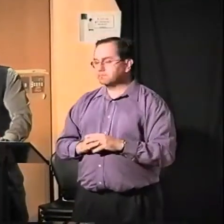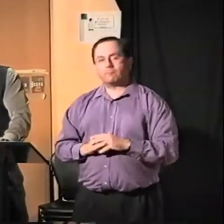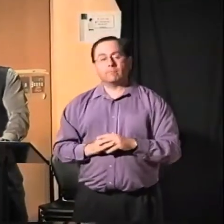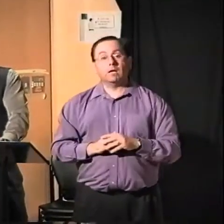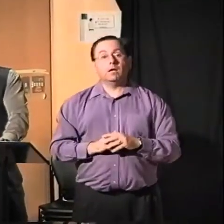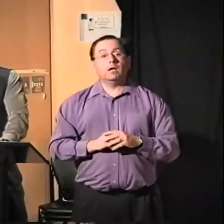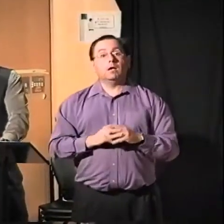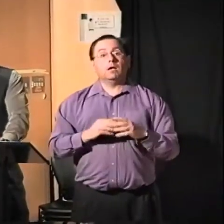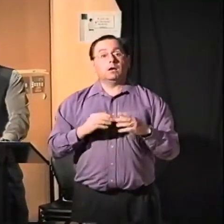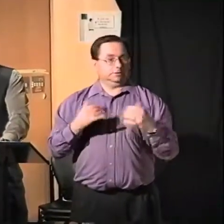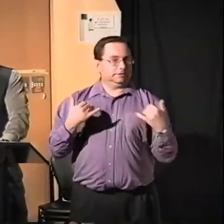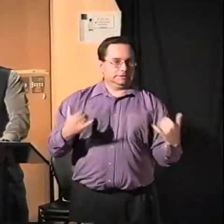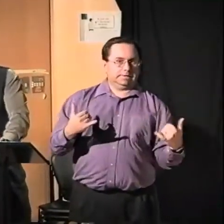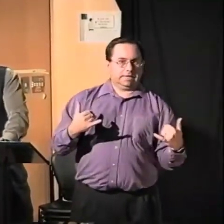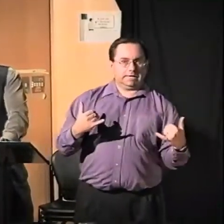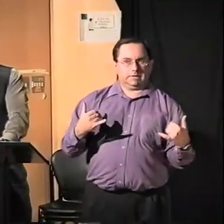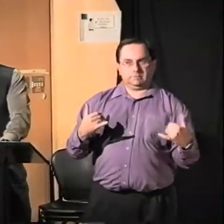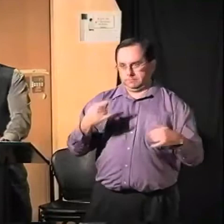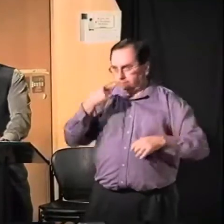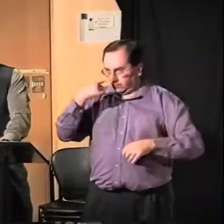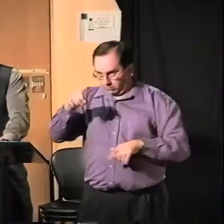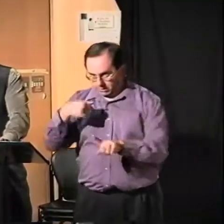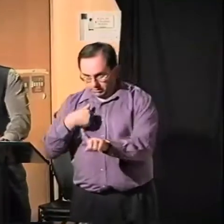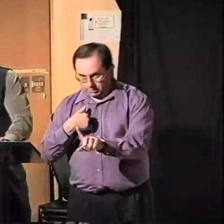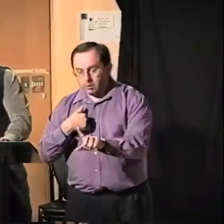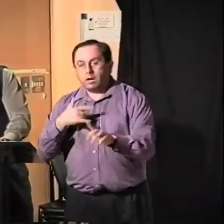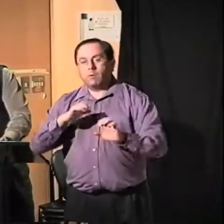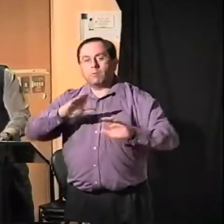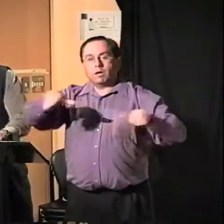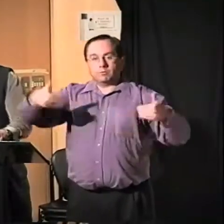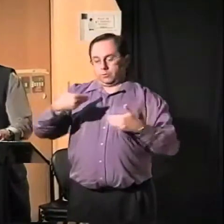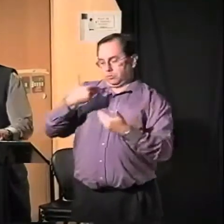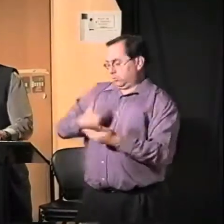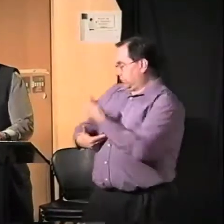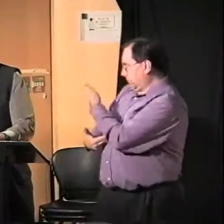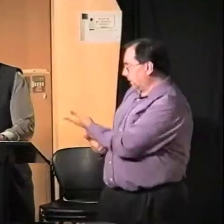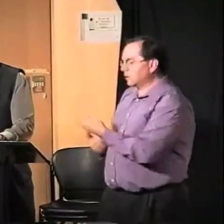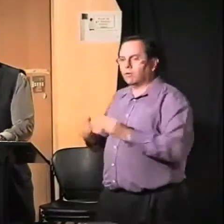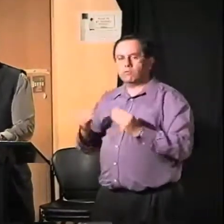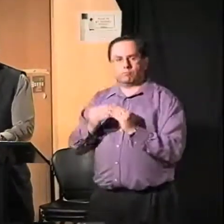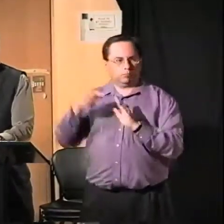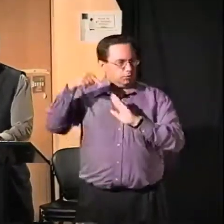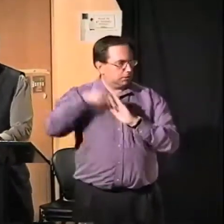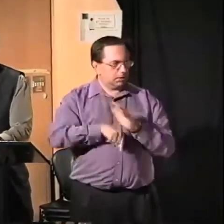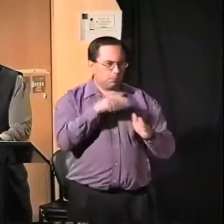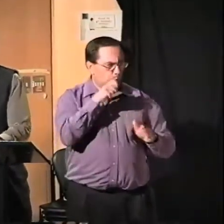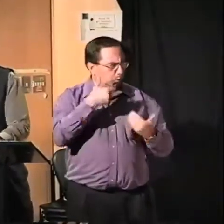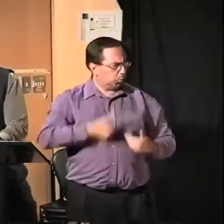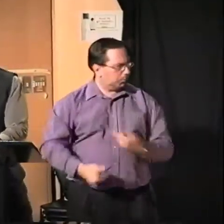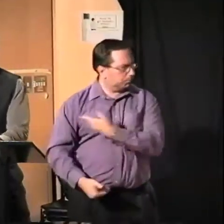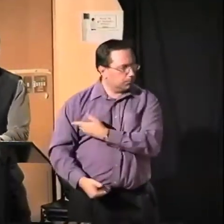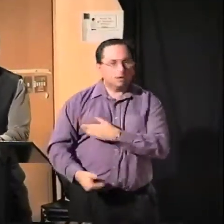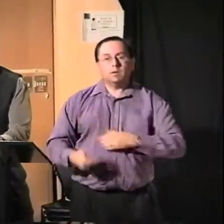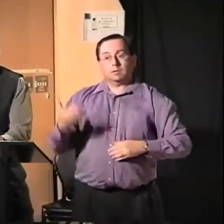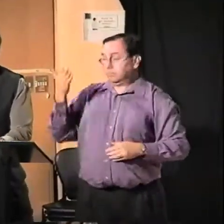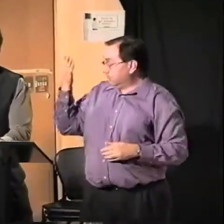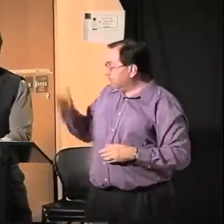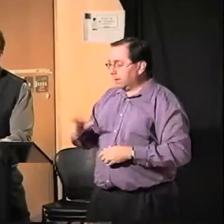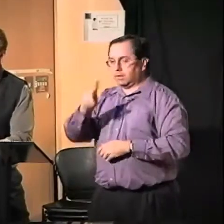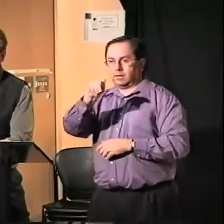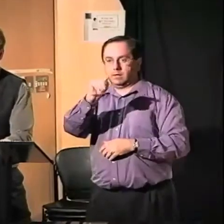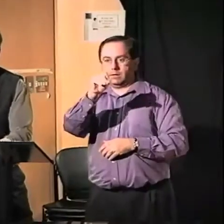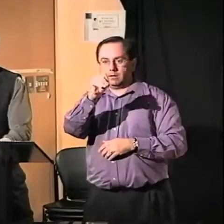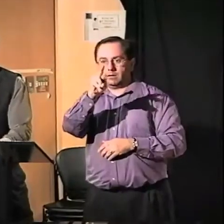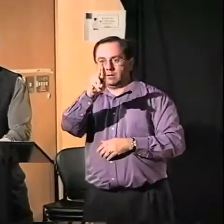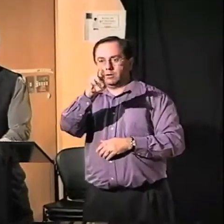At this time, and if you'll kindly permit me the indulgence, I'd like to introduce myself a little more fully to you. I have Tourette syndrome, and have